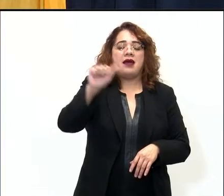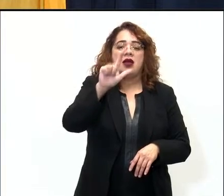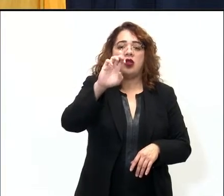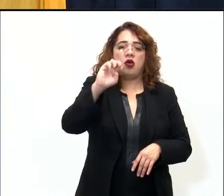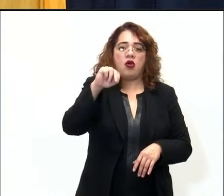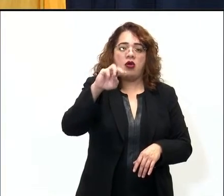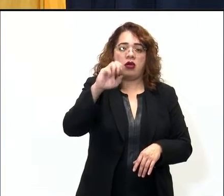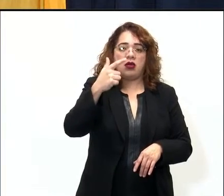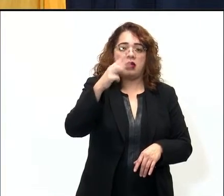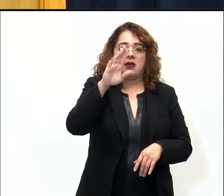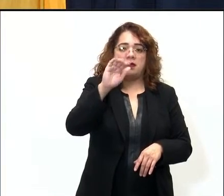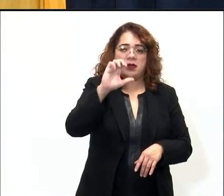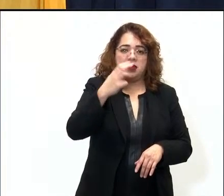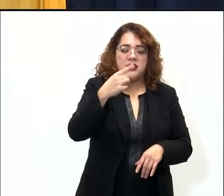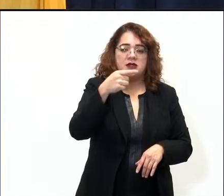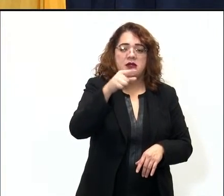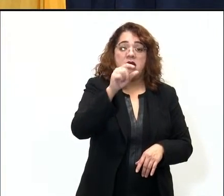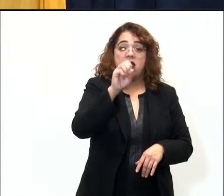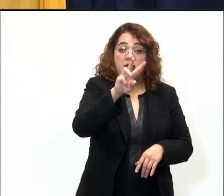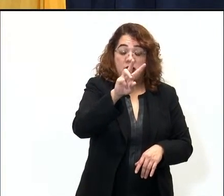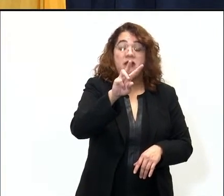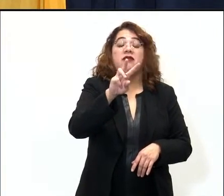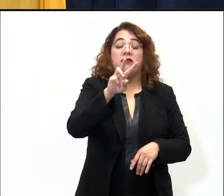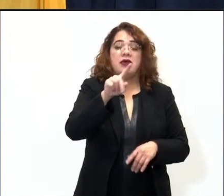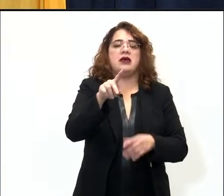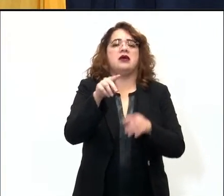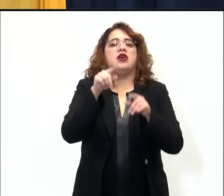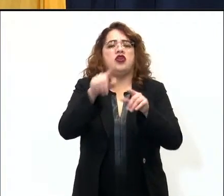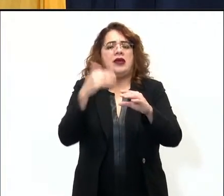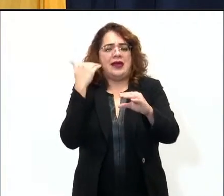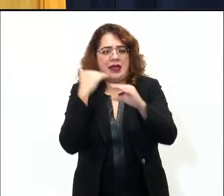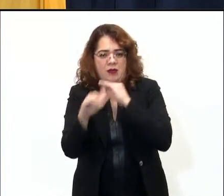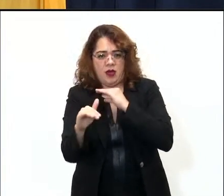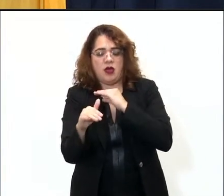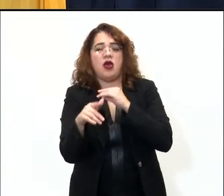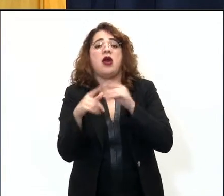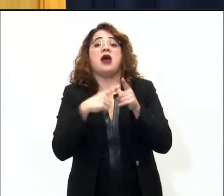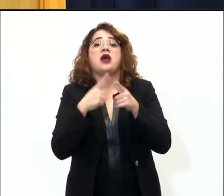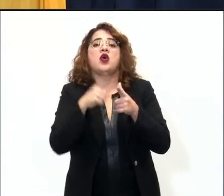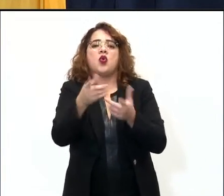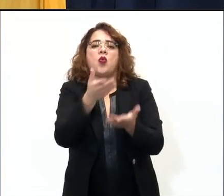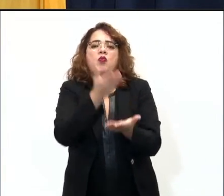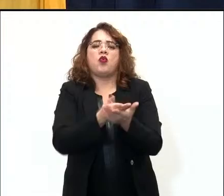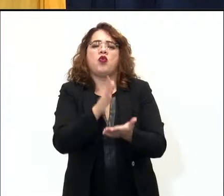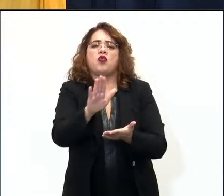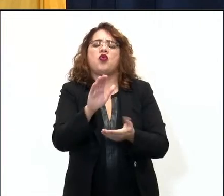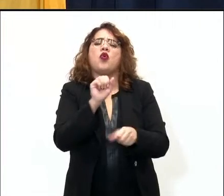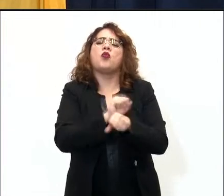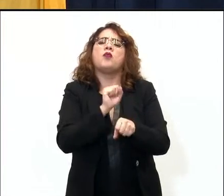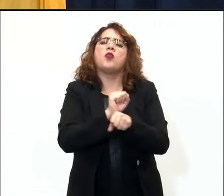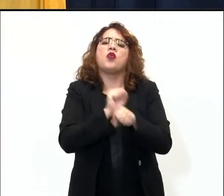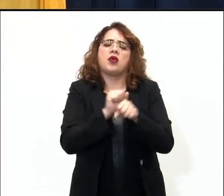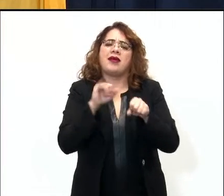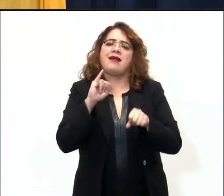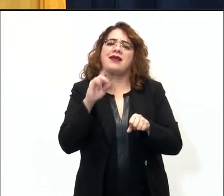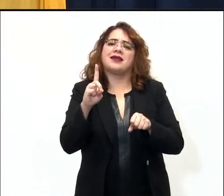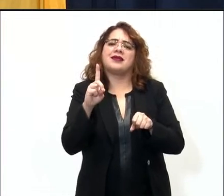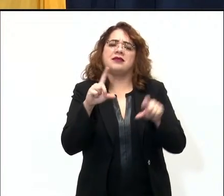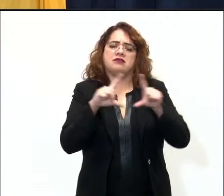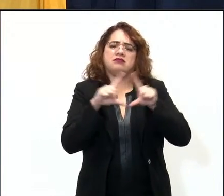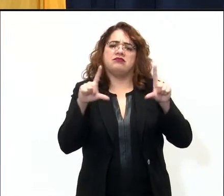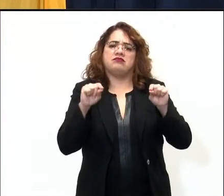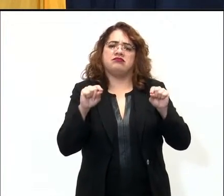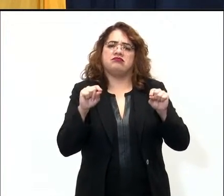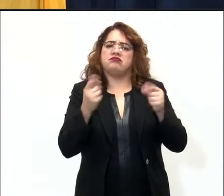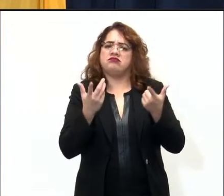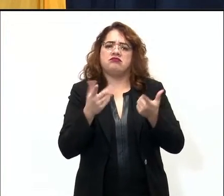you will need to show proof of your medical place of business, that you are a